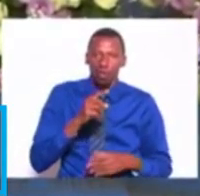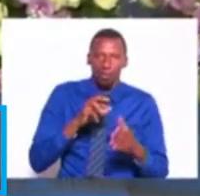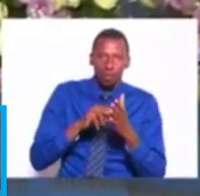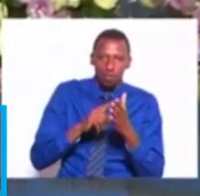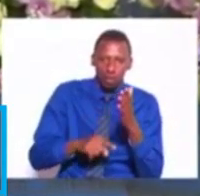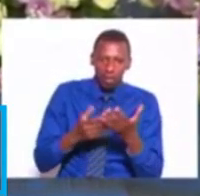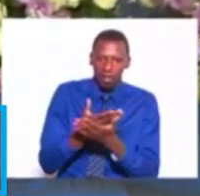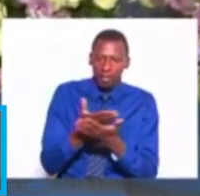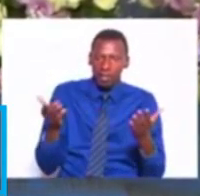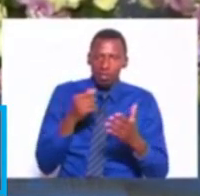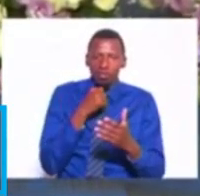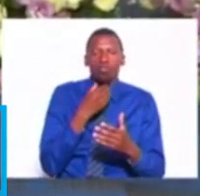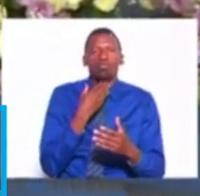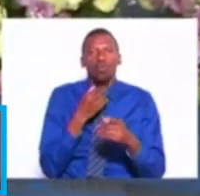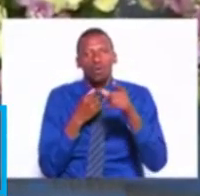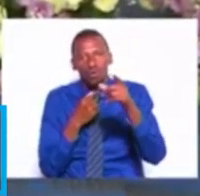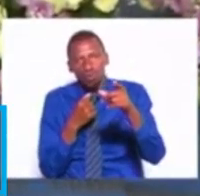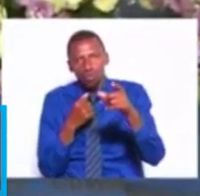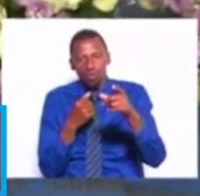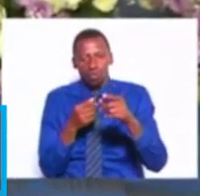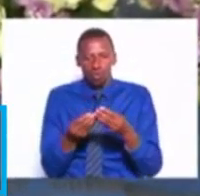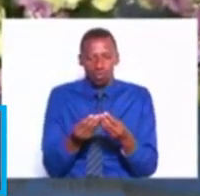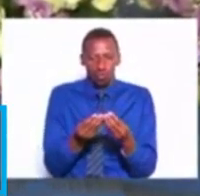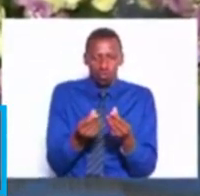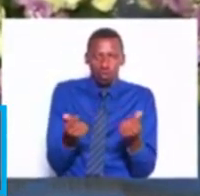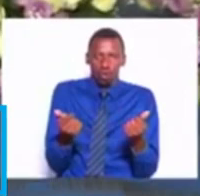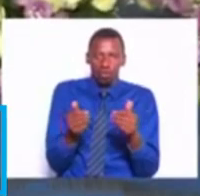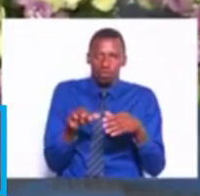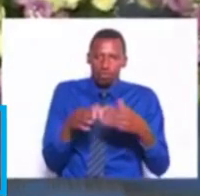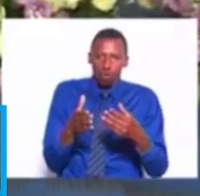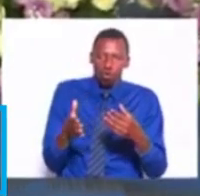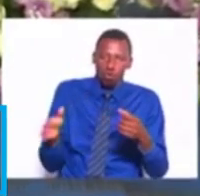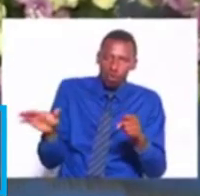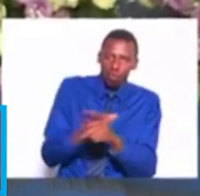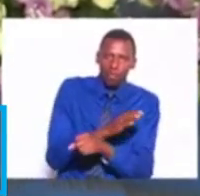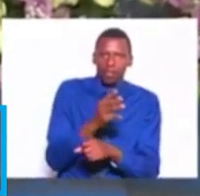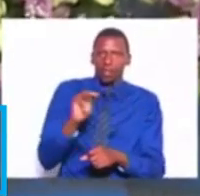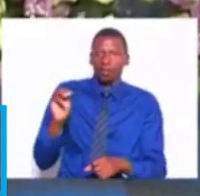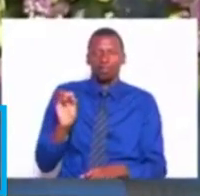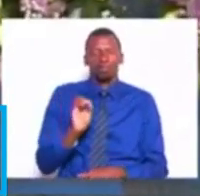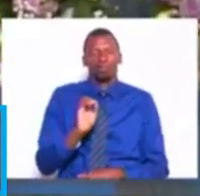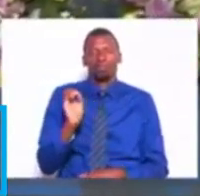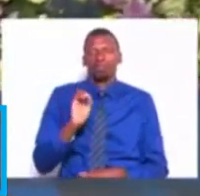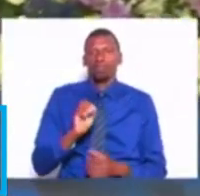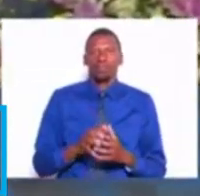are not looking to you to fix or complete them.